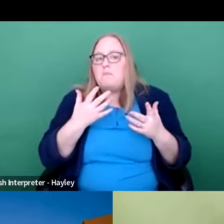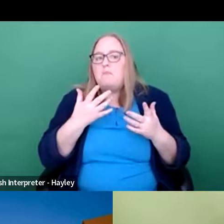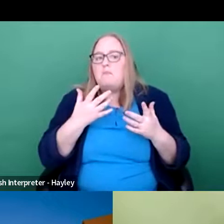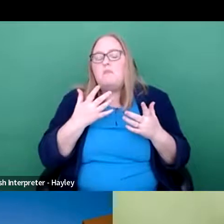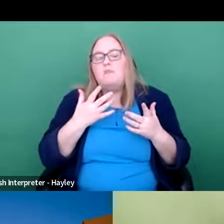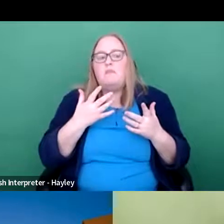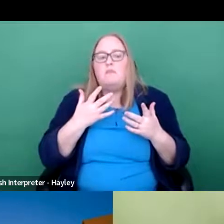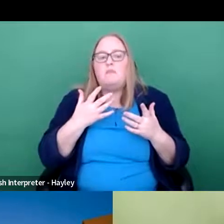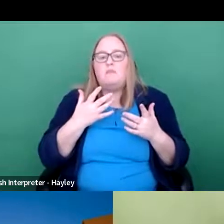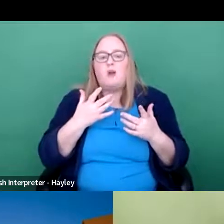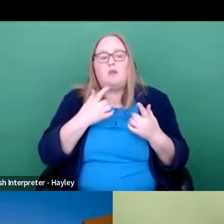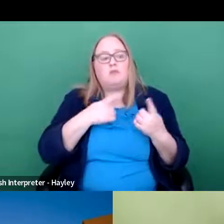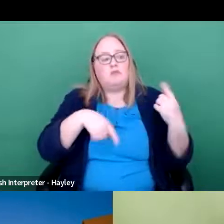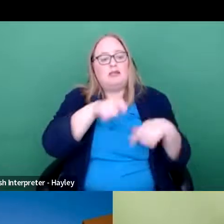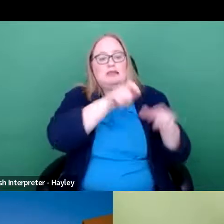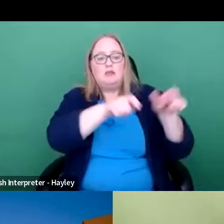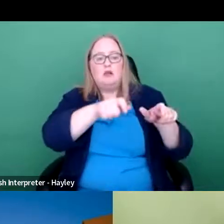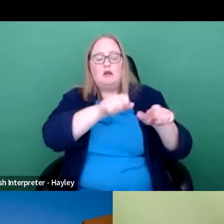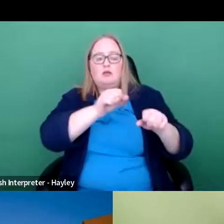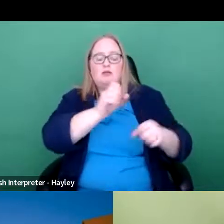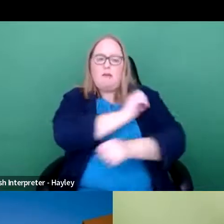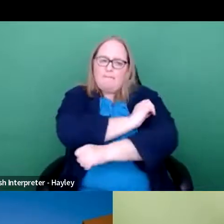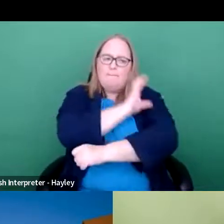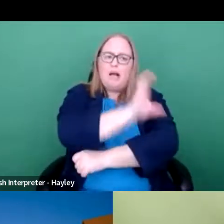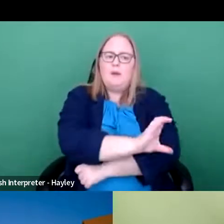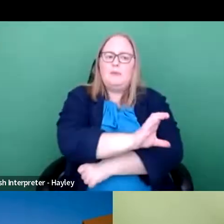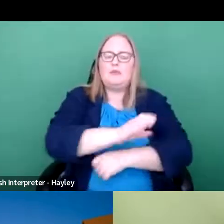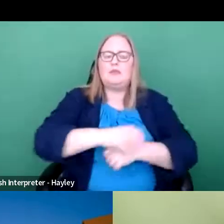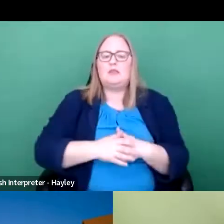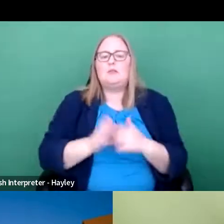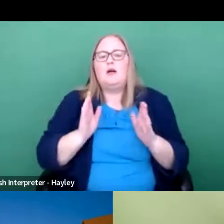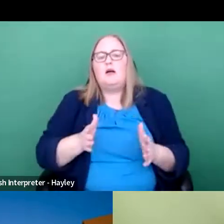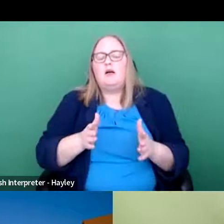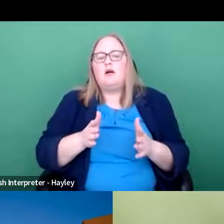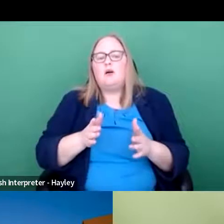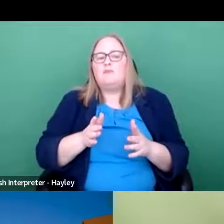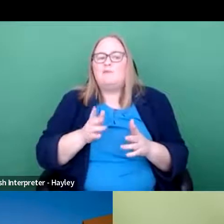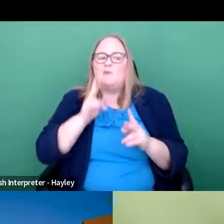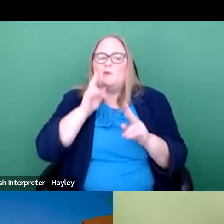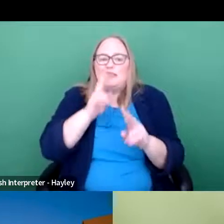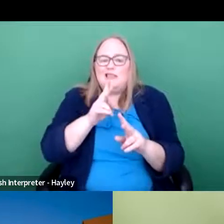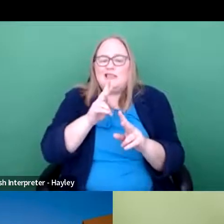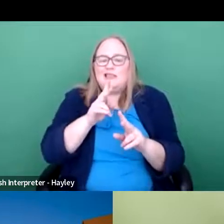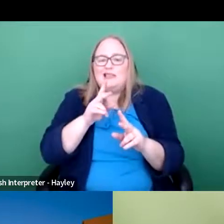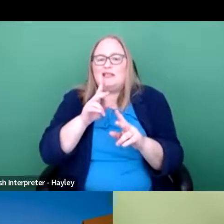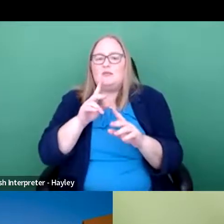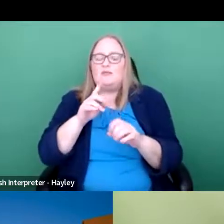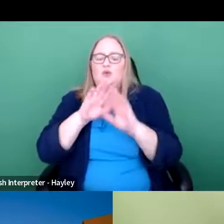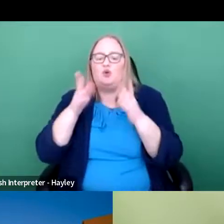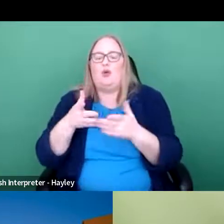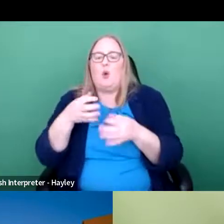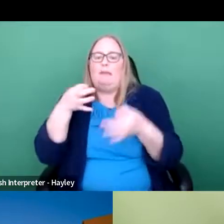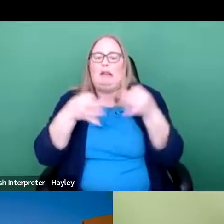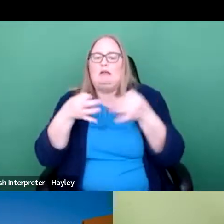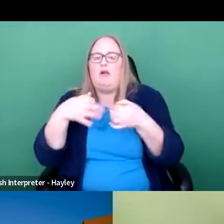empowerment of the ordinary citizens, what we see is that actually the geopolitical movement, and Bart actually also knows quite a bit more about this than I do,